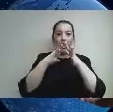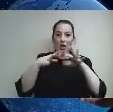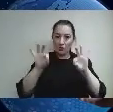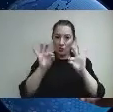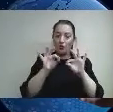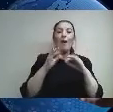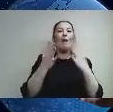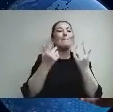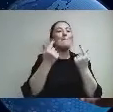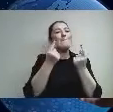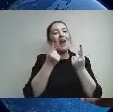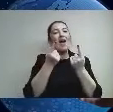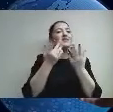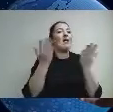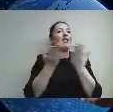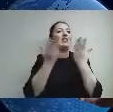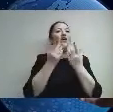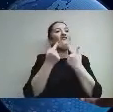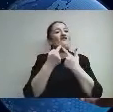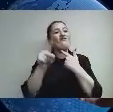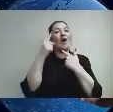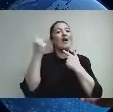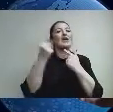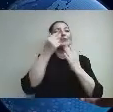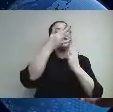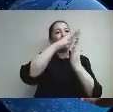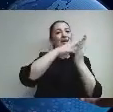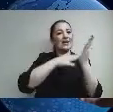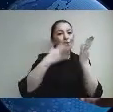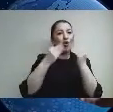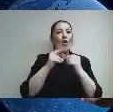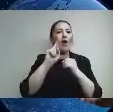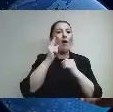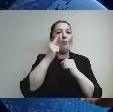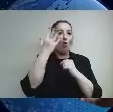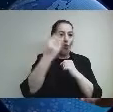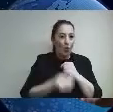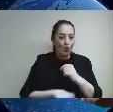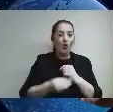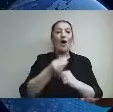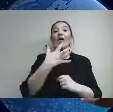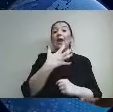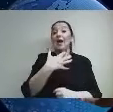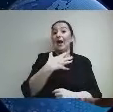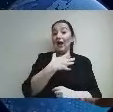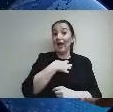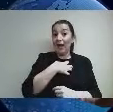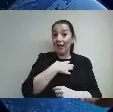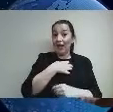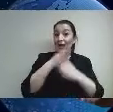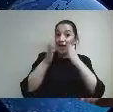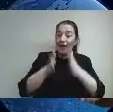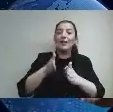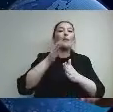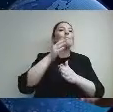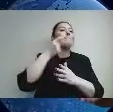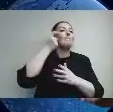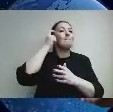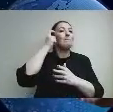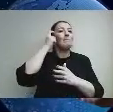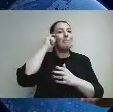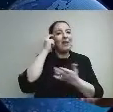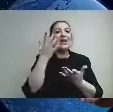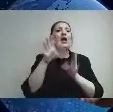it's somewhat different as a resume. In addition to their graduation and previous